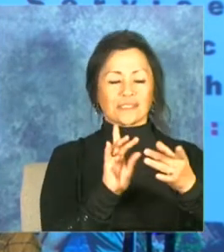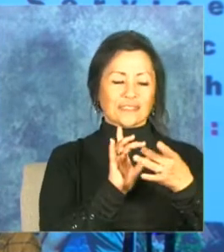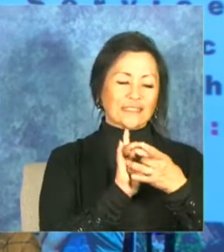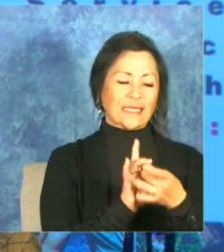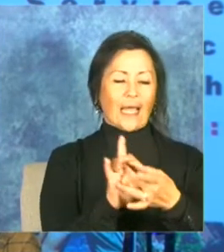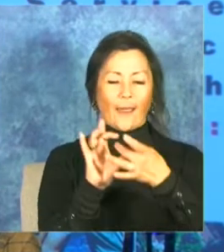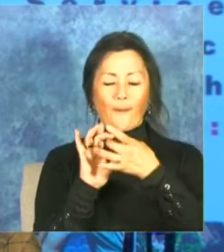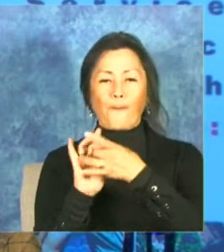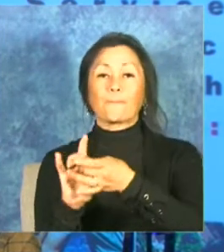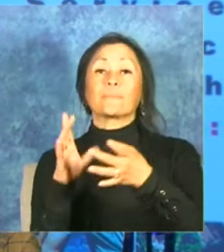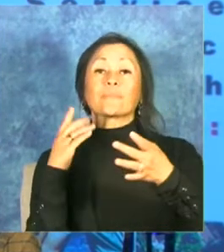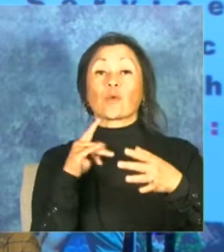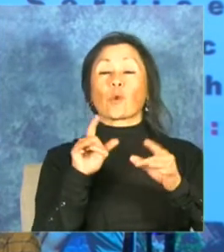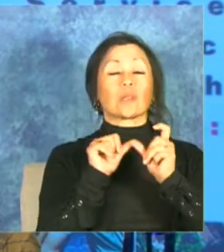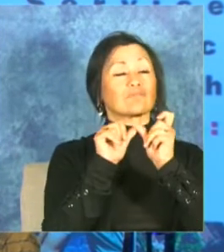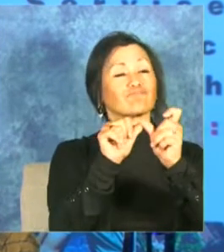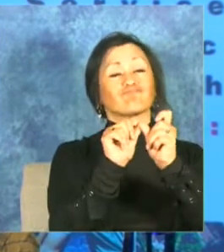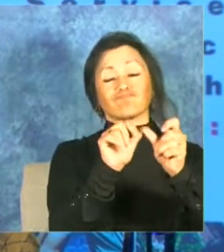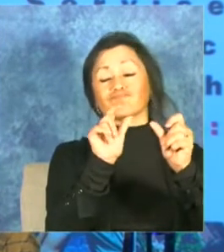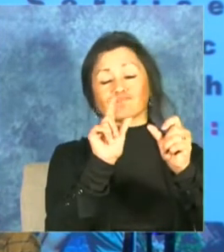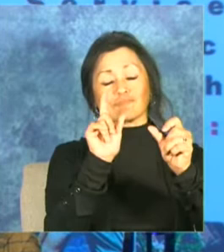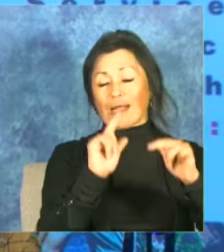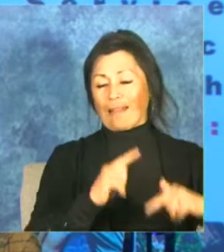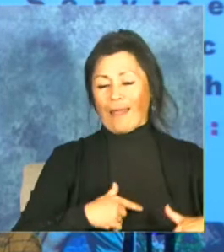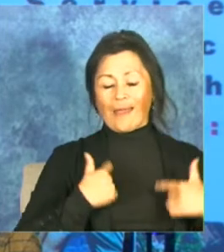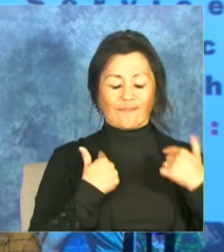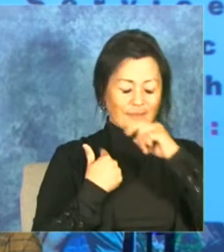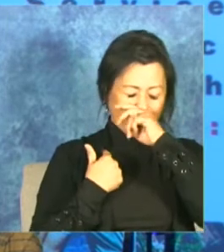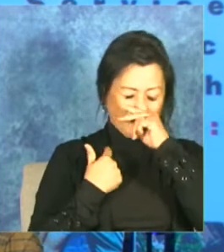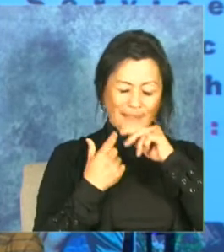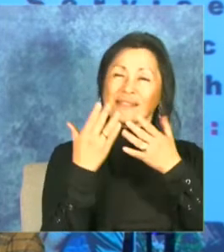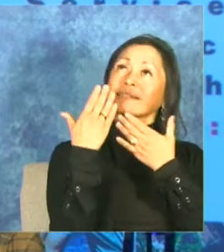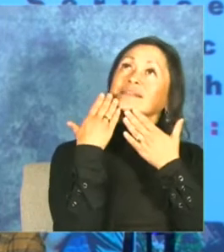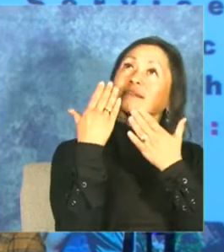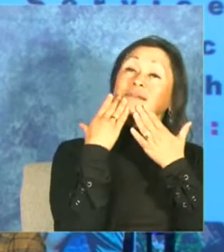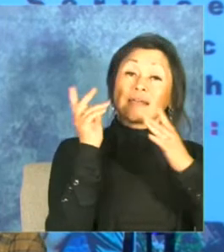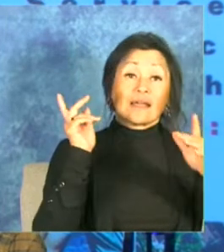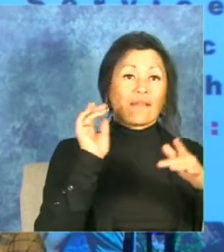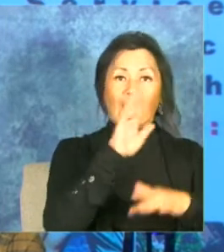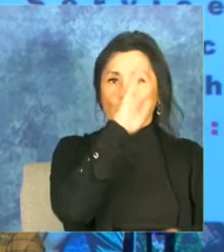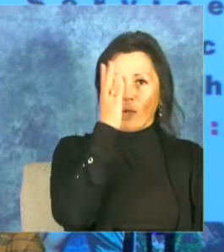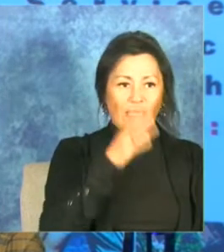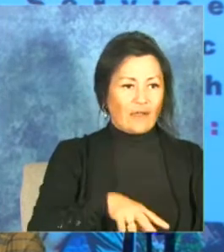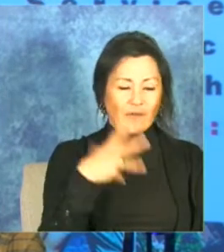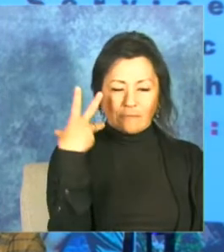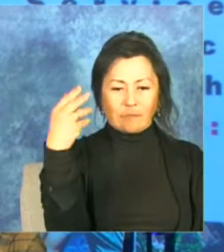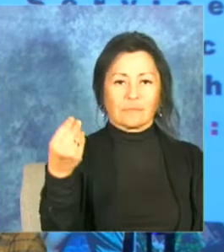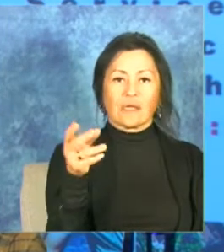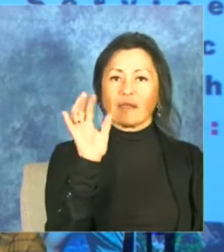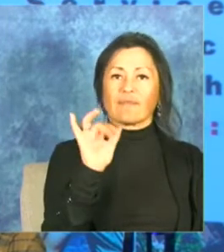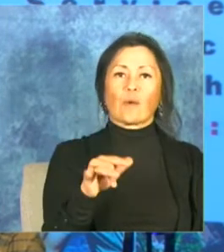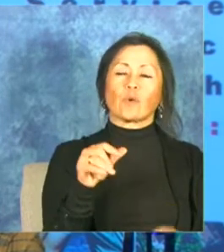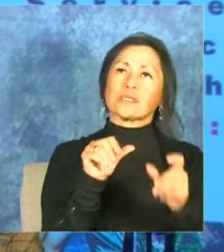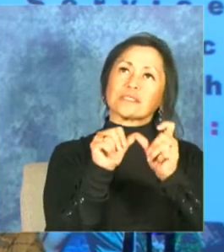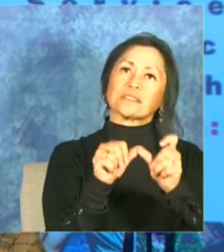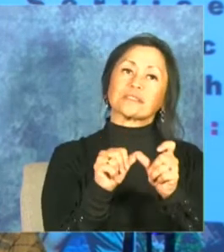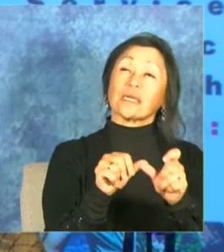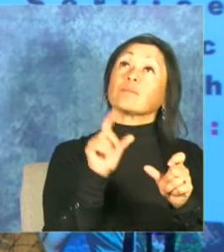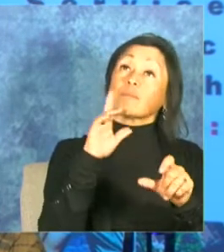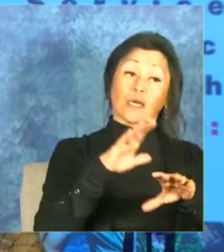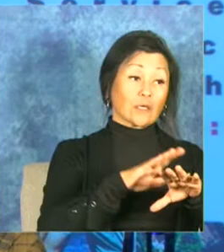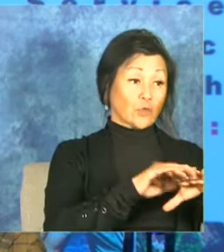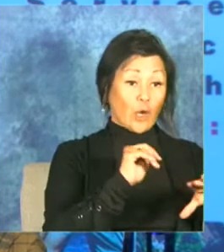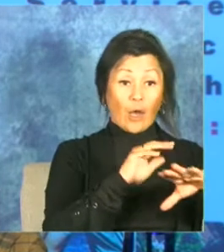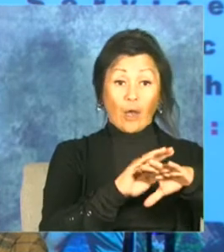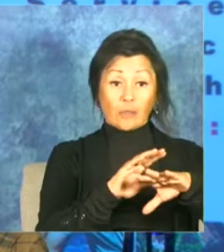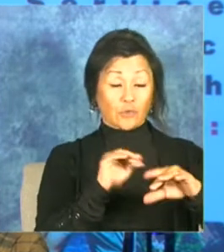connections that will last a lifetime. And God, we thank you. Those will never go away. Those will remain. But you've called them